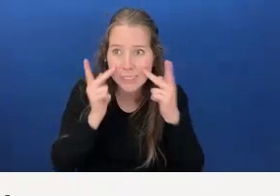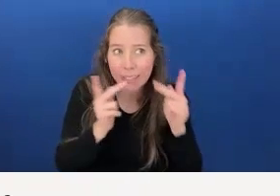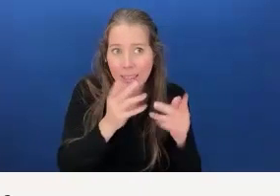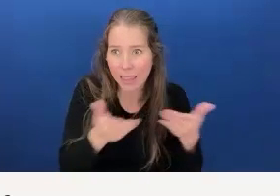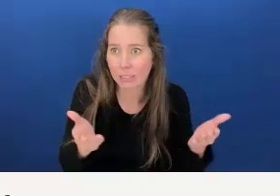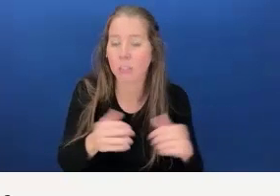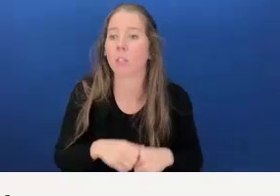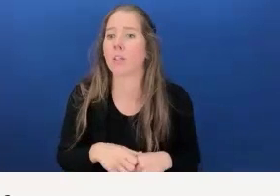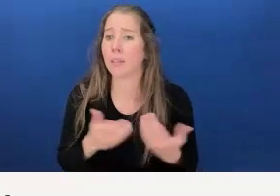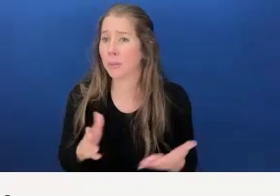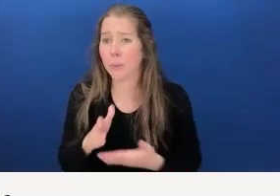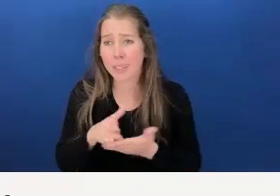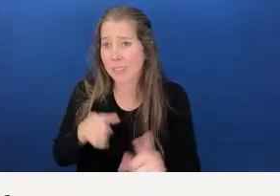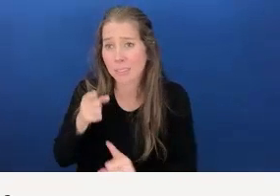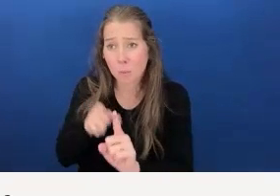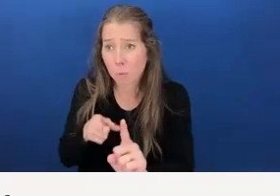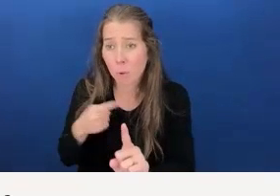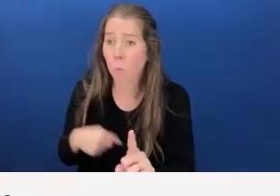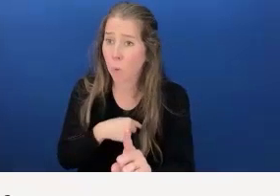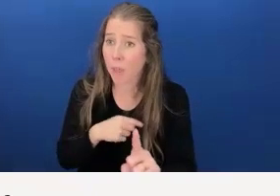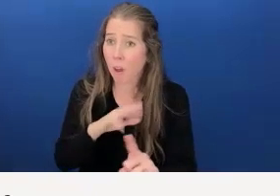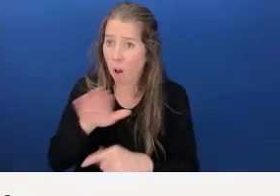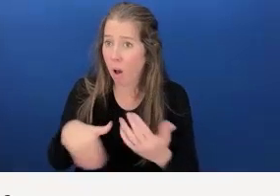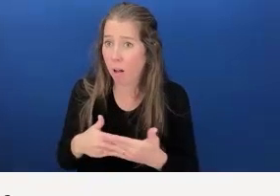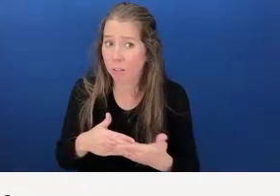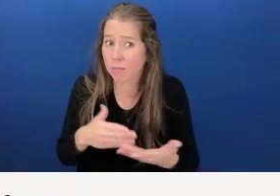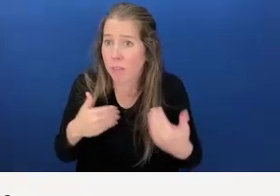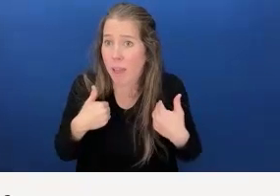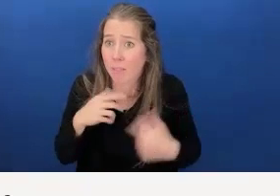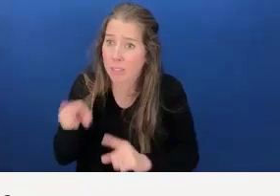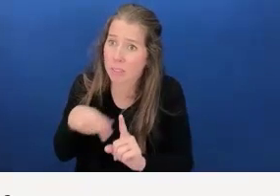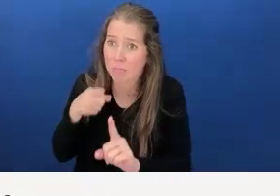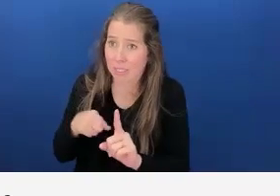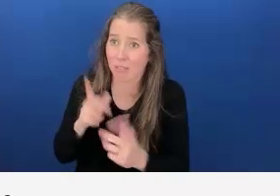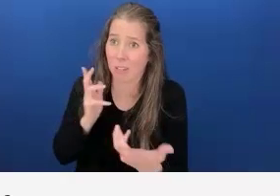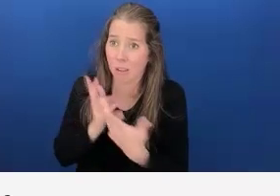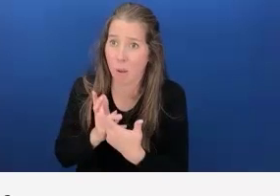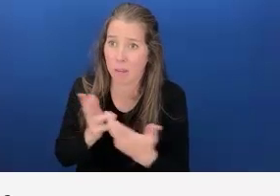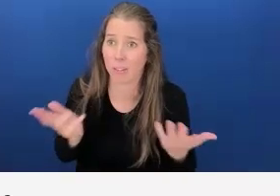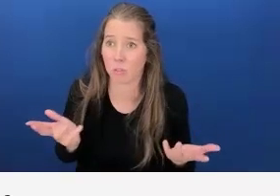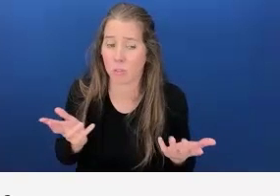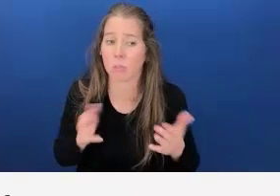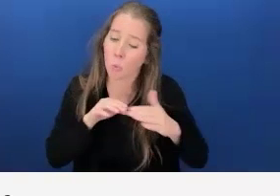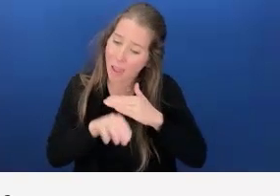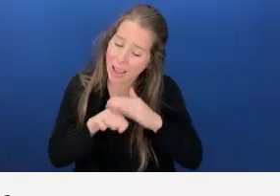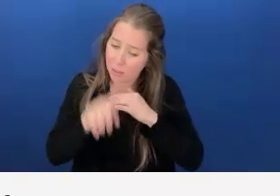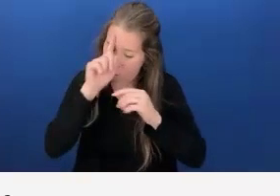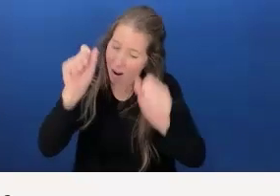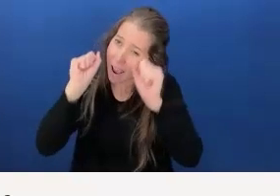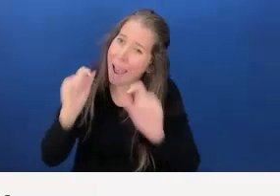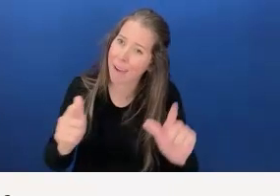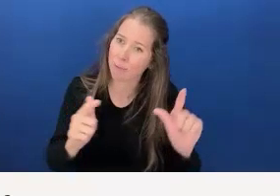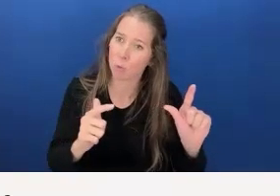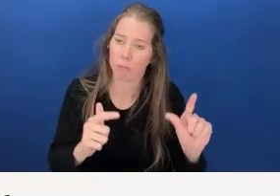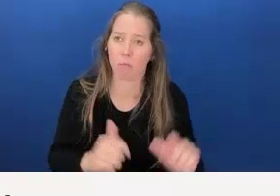at some point we all have a certain accommodation, you know? So access for everyone is hard to argue